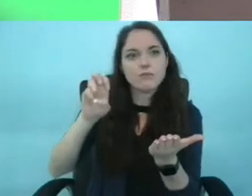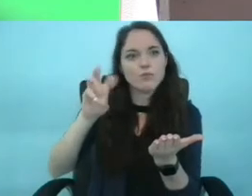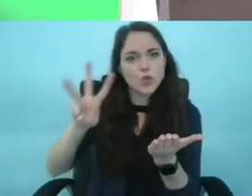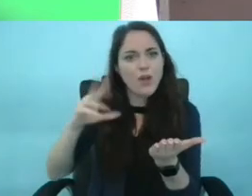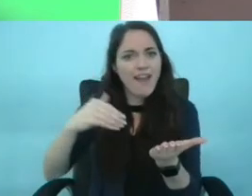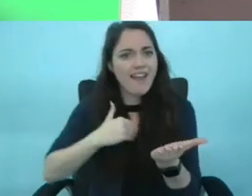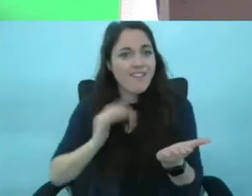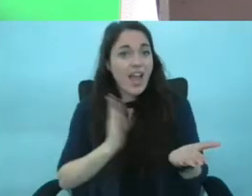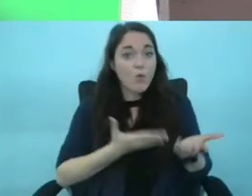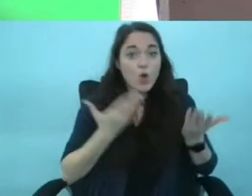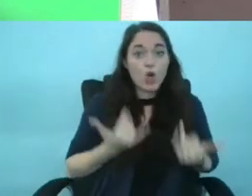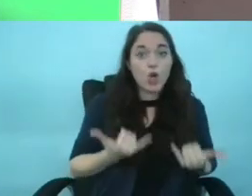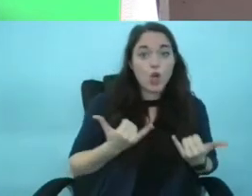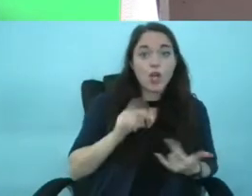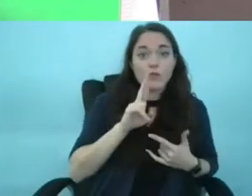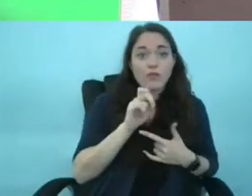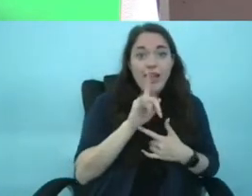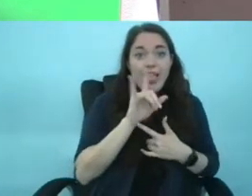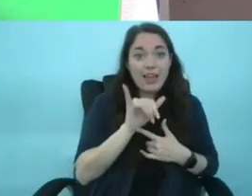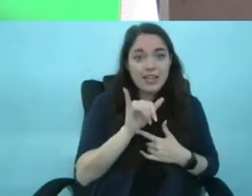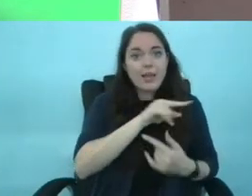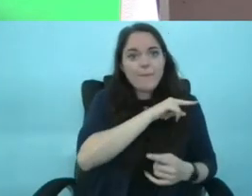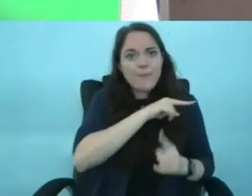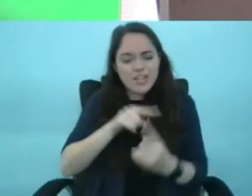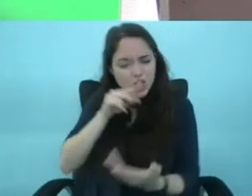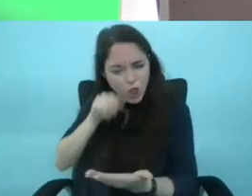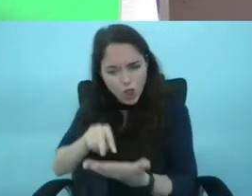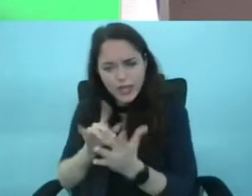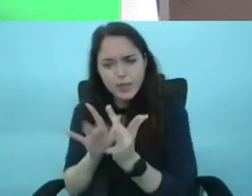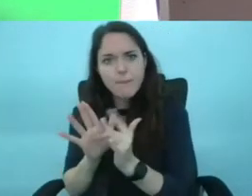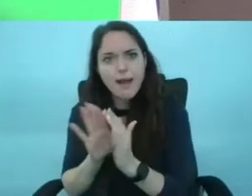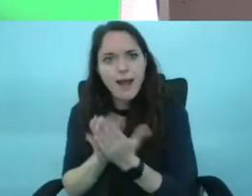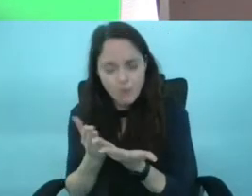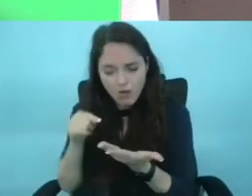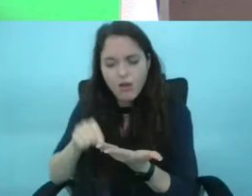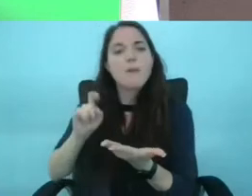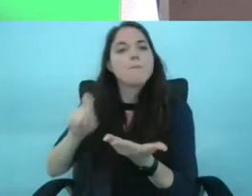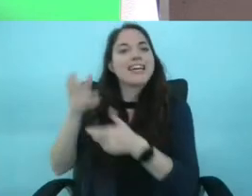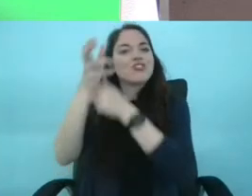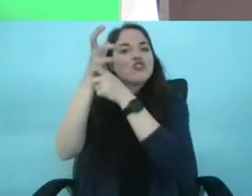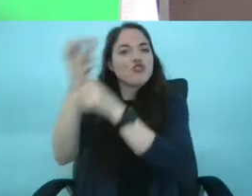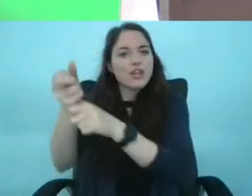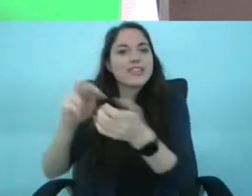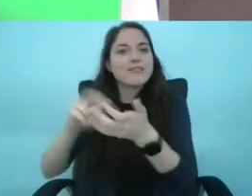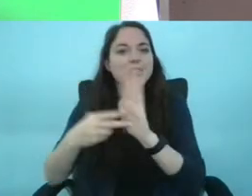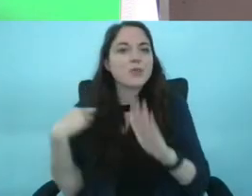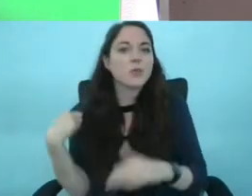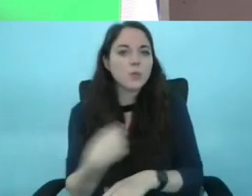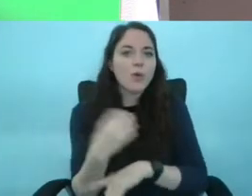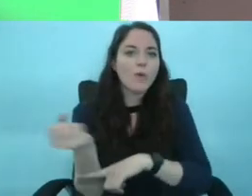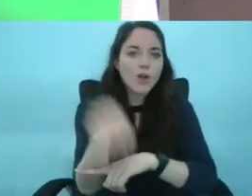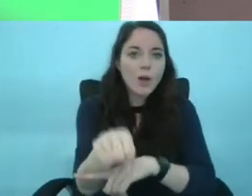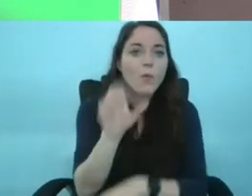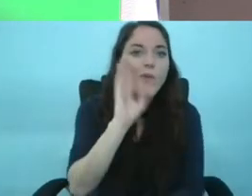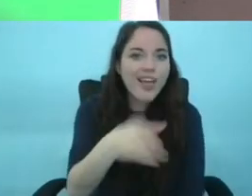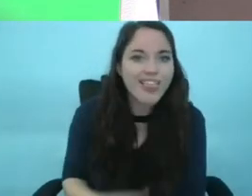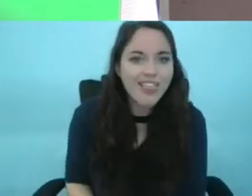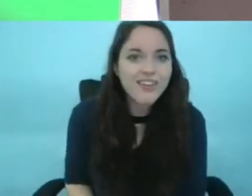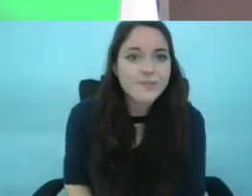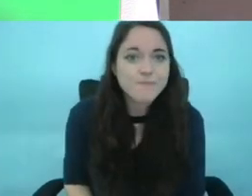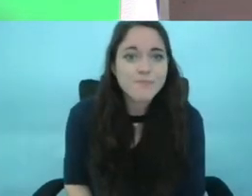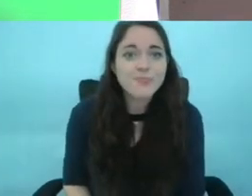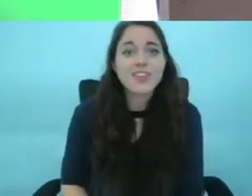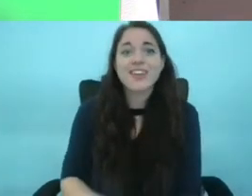the ultimate reality of trusting God will prevail. That very message is intertwined into this